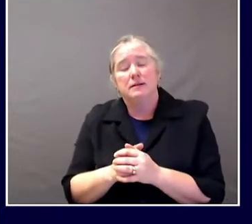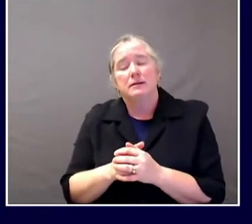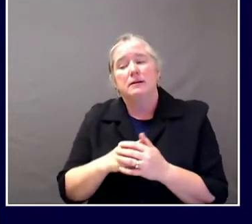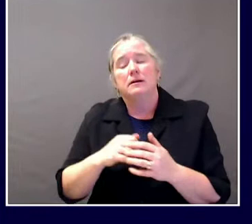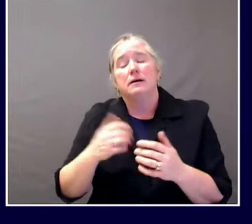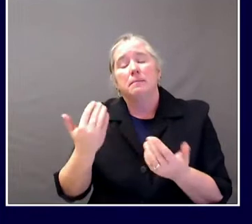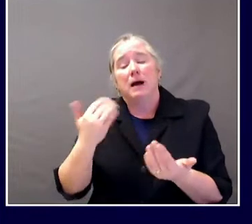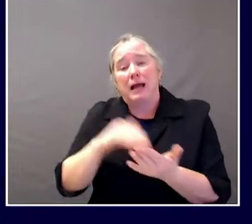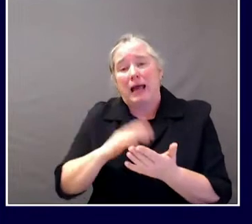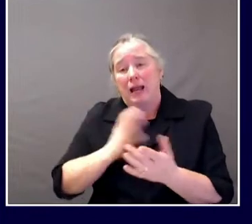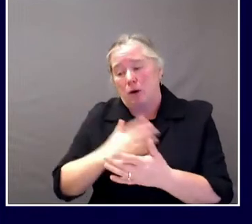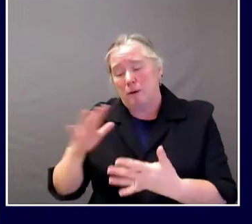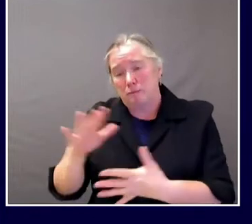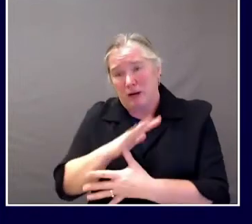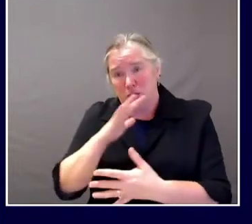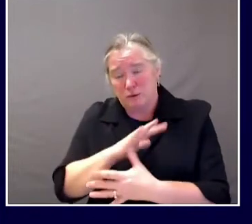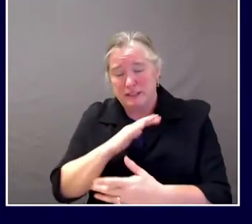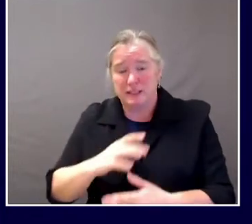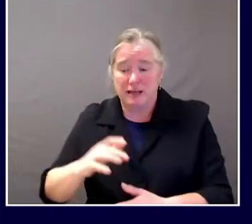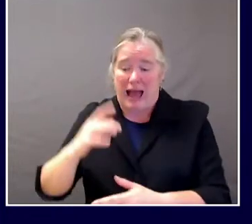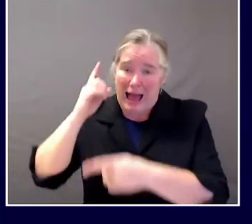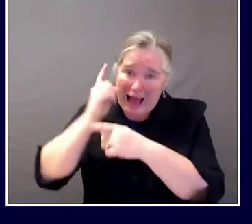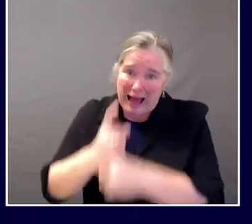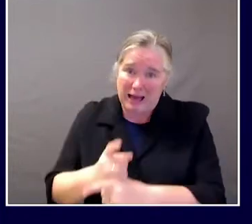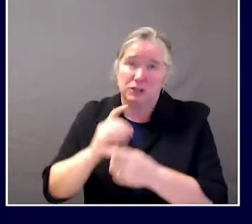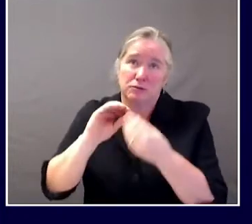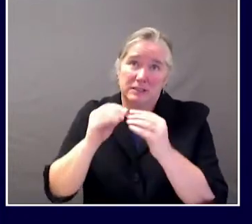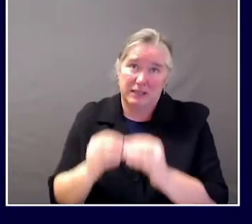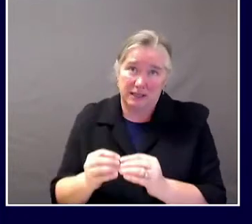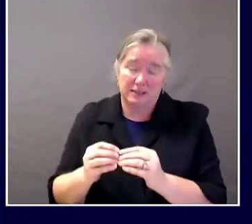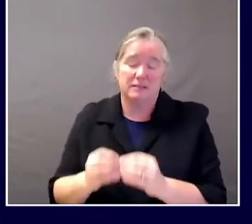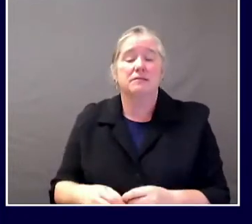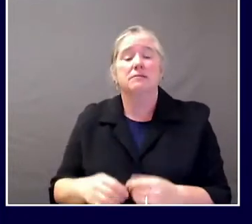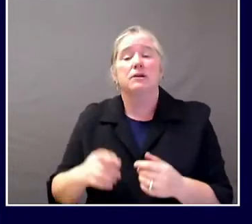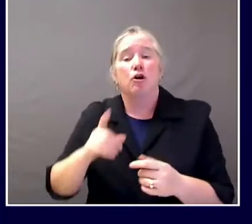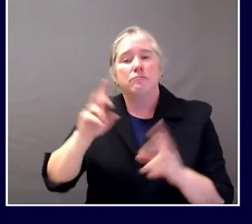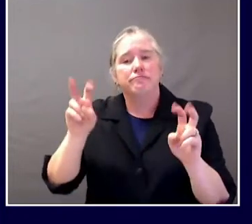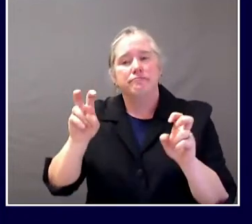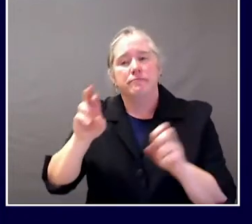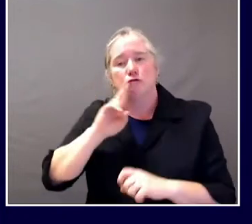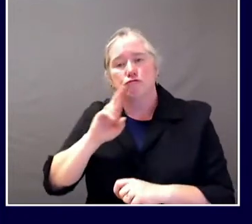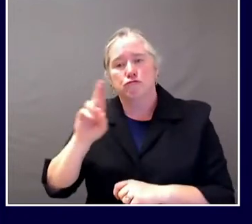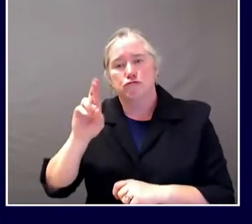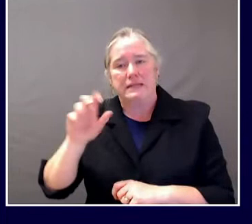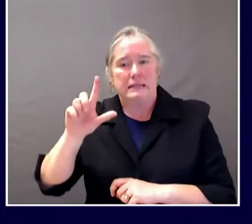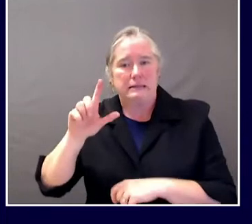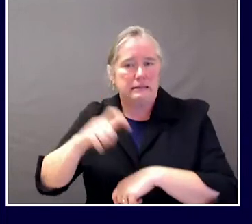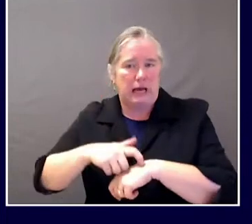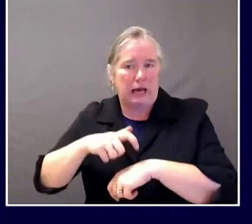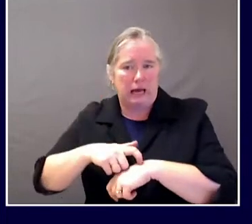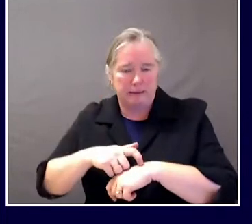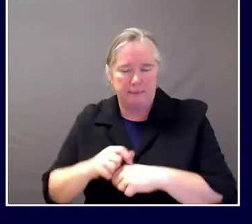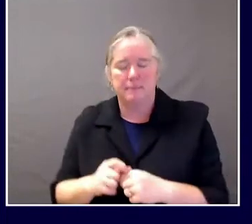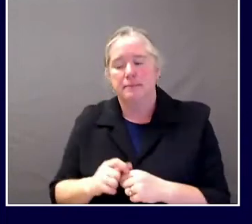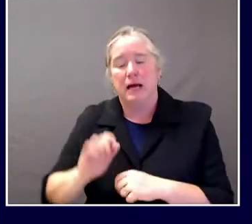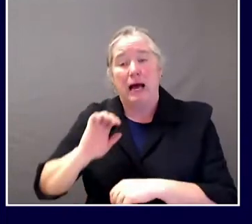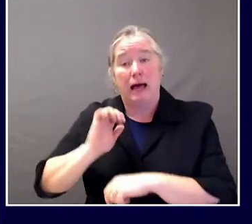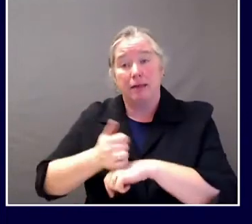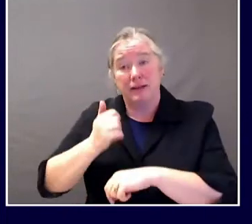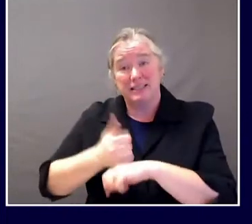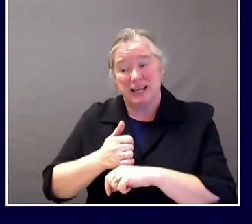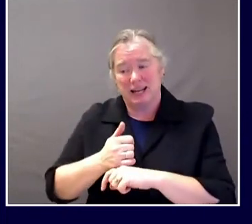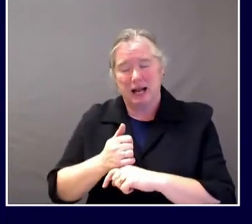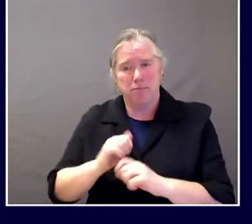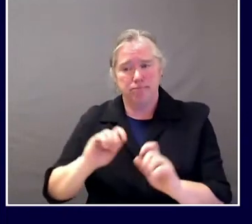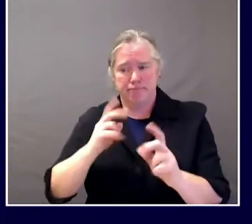that's automated in real time, that answers questions that we have, setting up those visualizations is